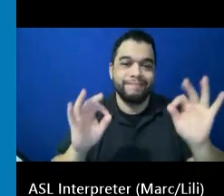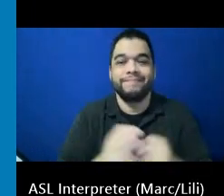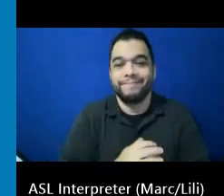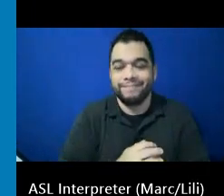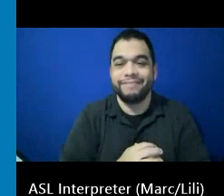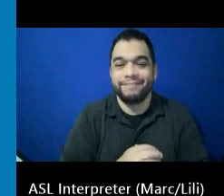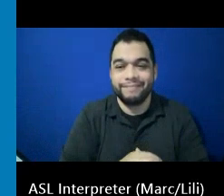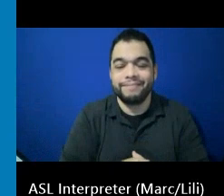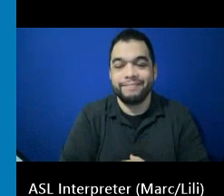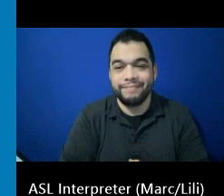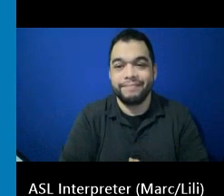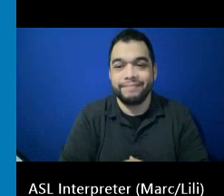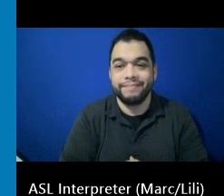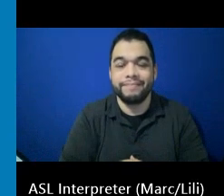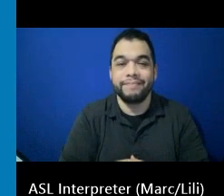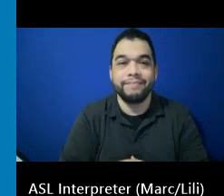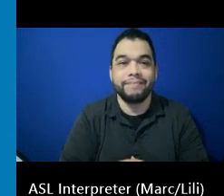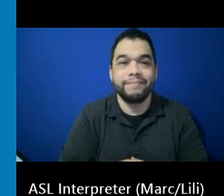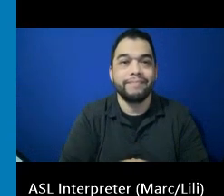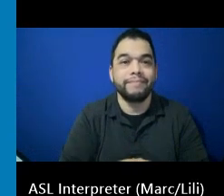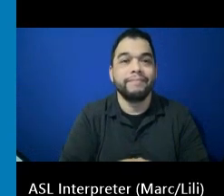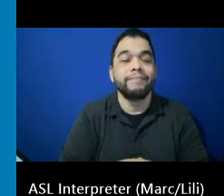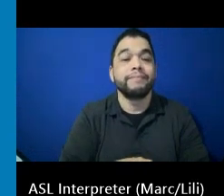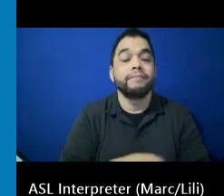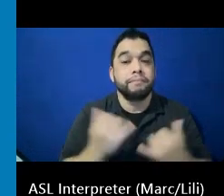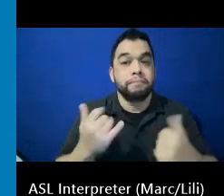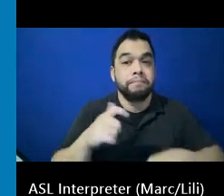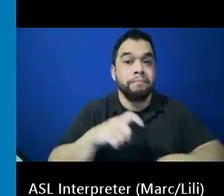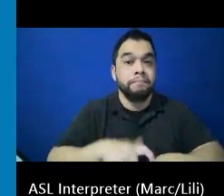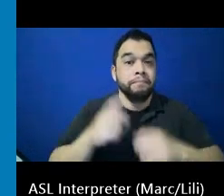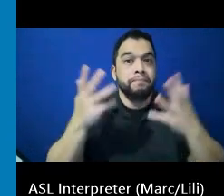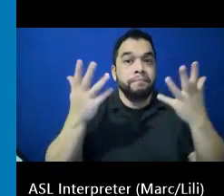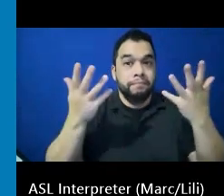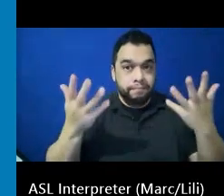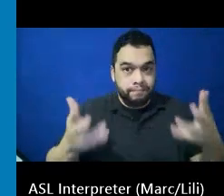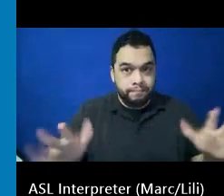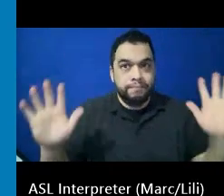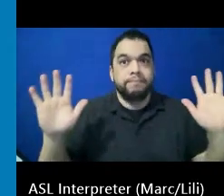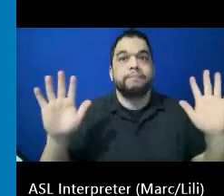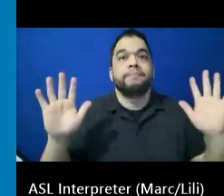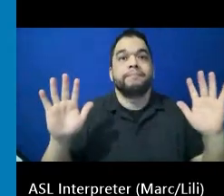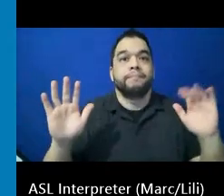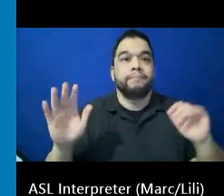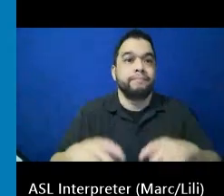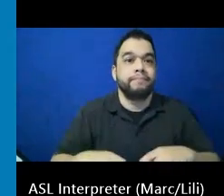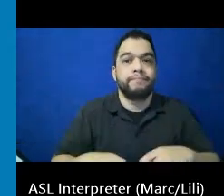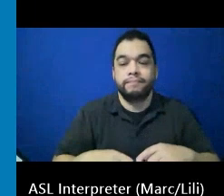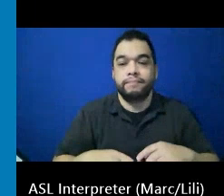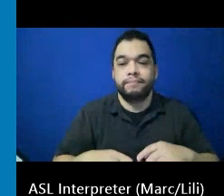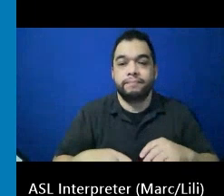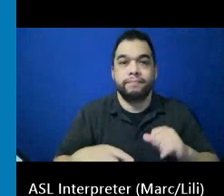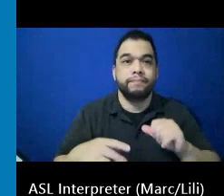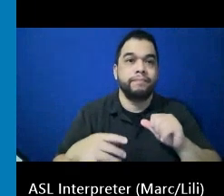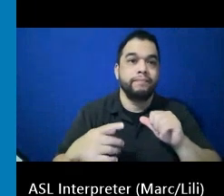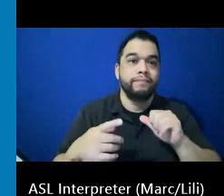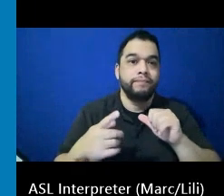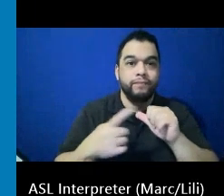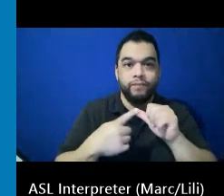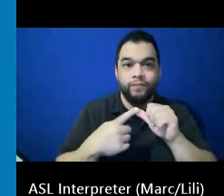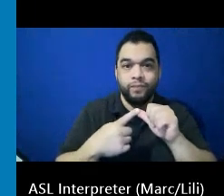using. We are here for a few minutes if you want to ask